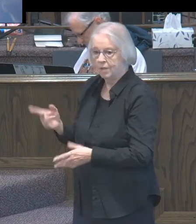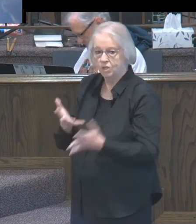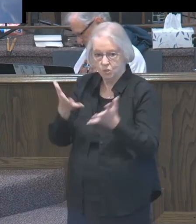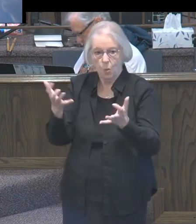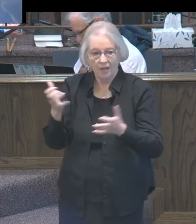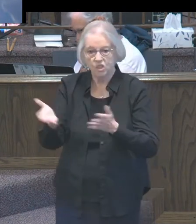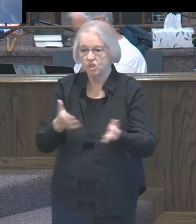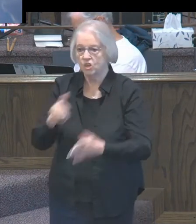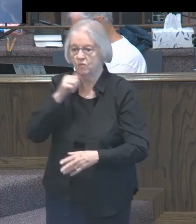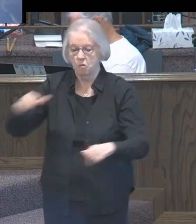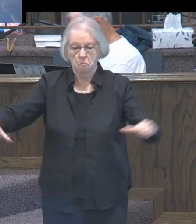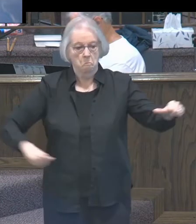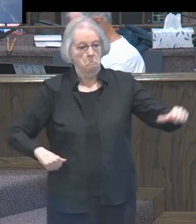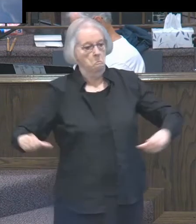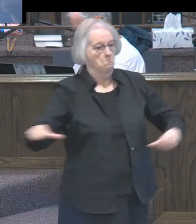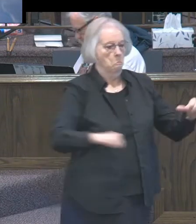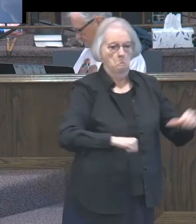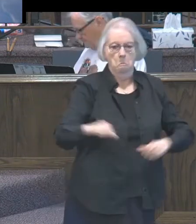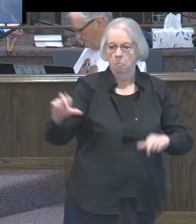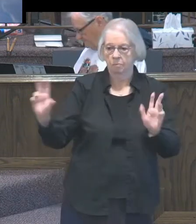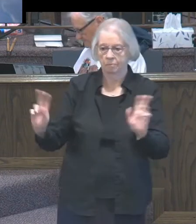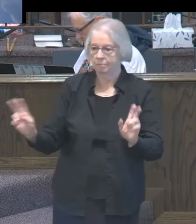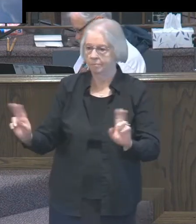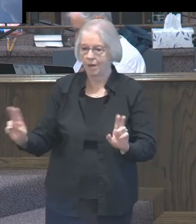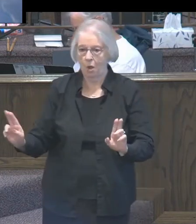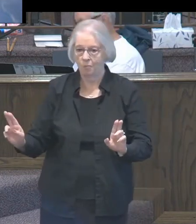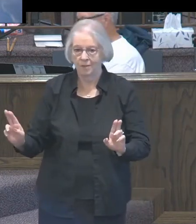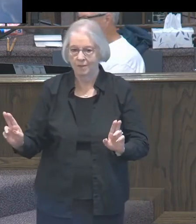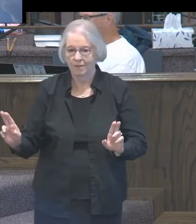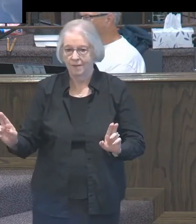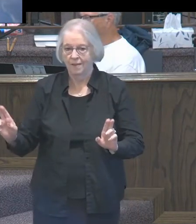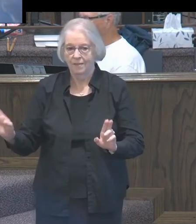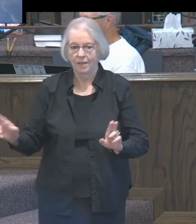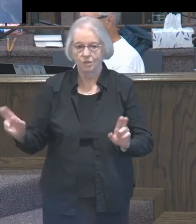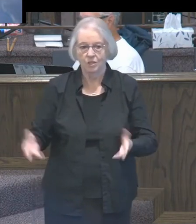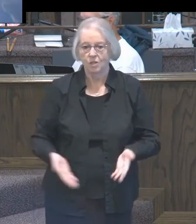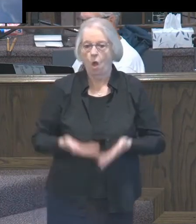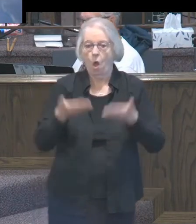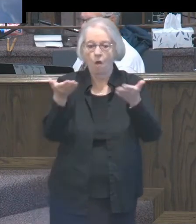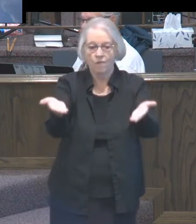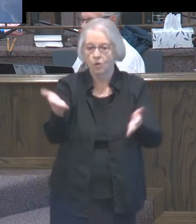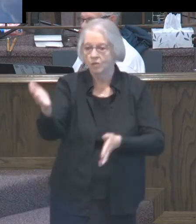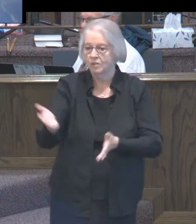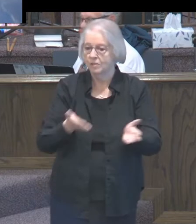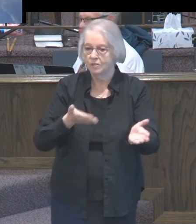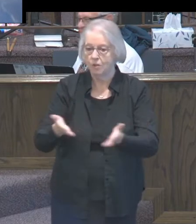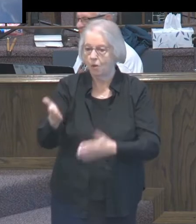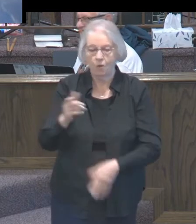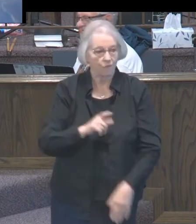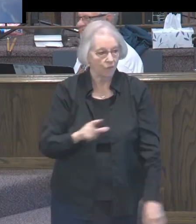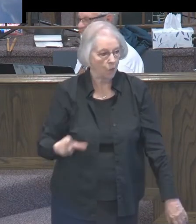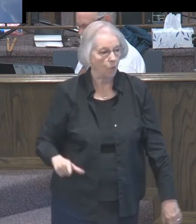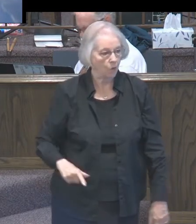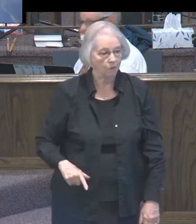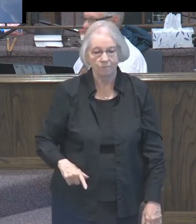serve. They just want to run the sound system. They don't want to be anything else. And here's the thing about that. What that